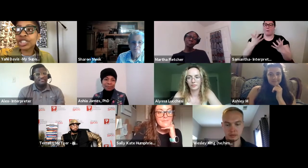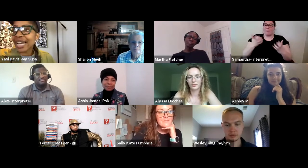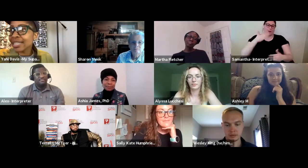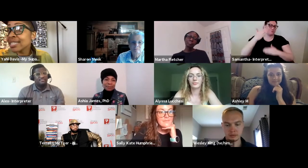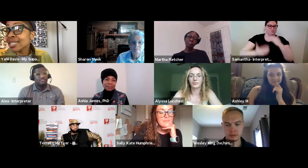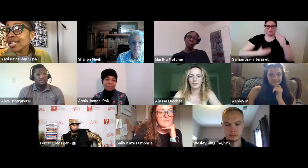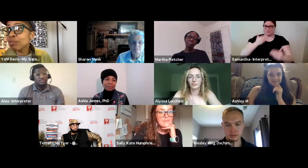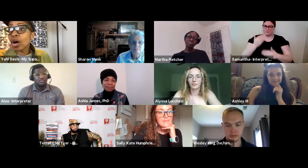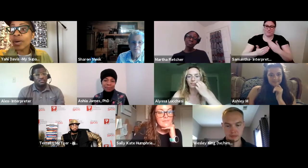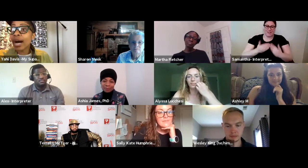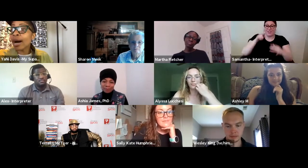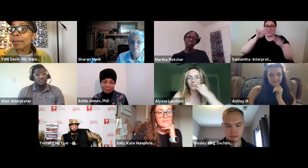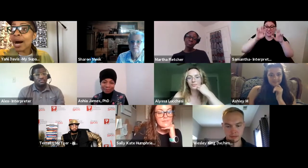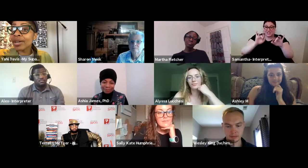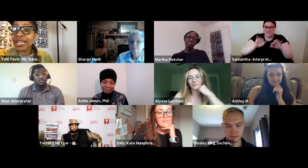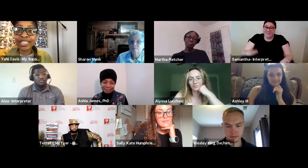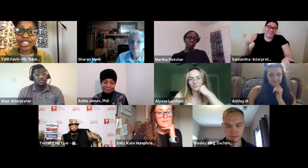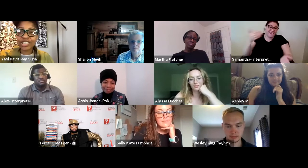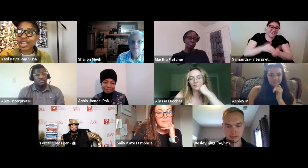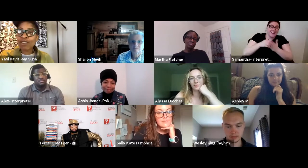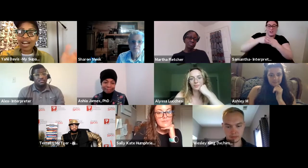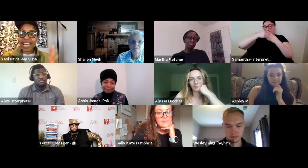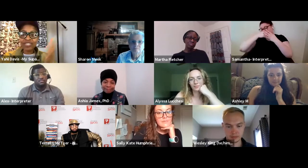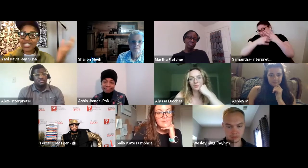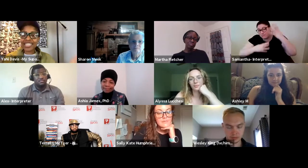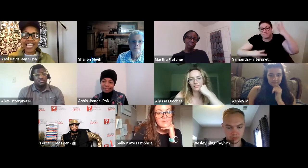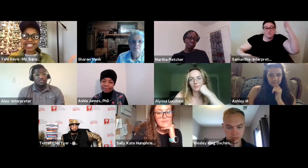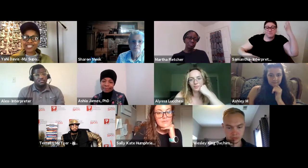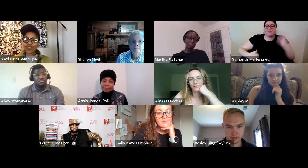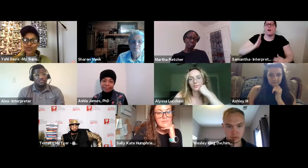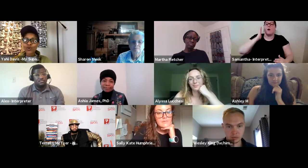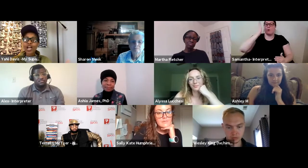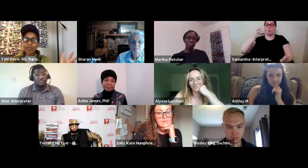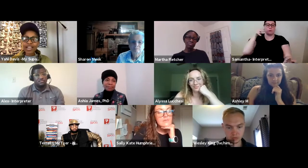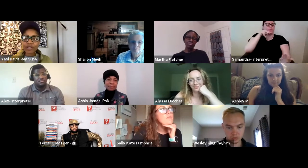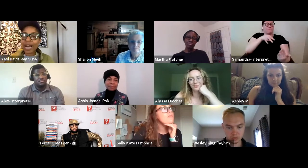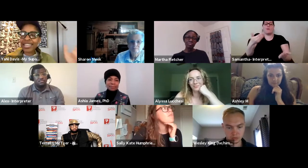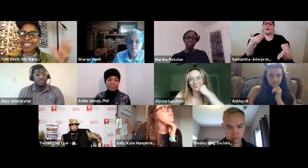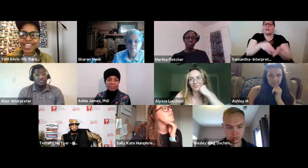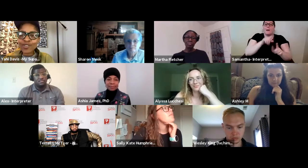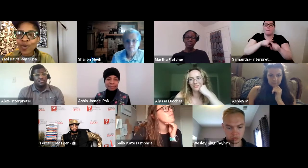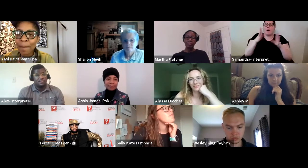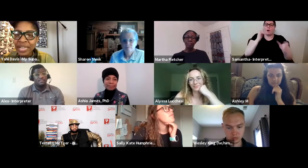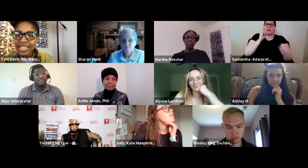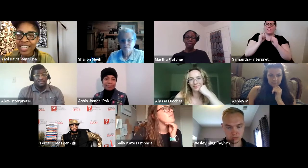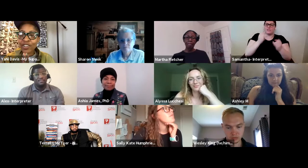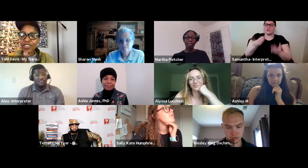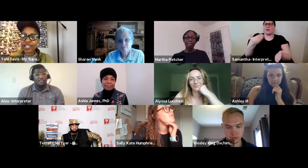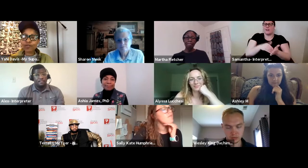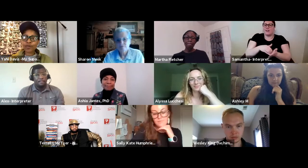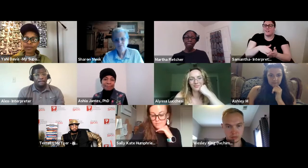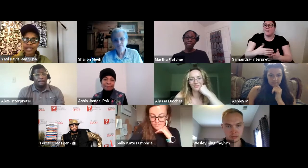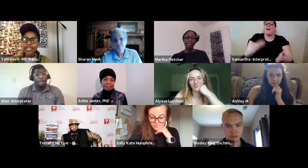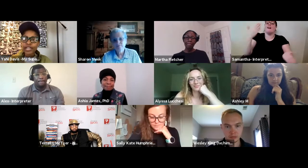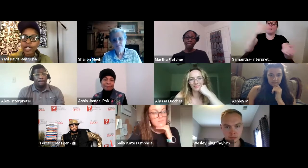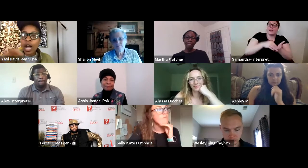the chat is blowing up. I'm going to get to the chat right after this last interview, but everybody, thank you for being here. Thank